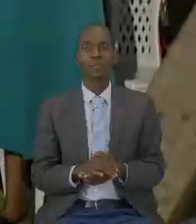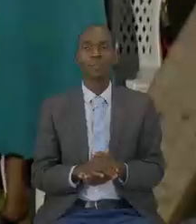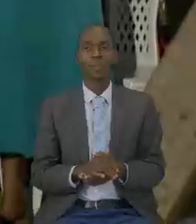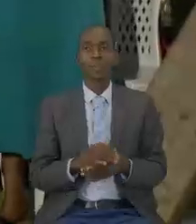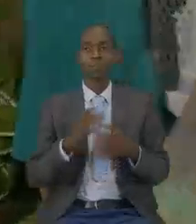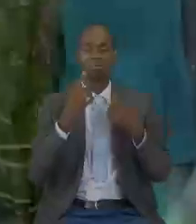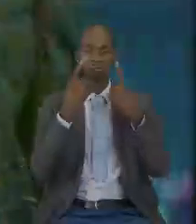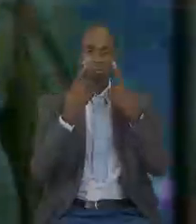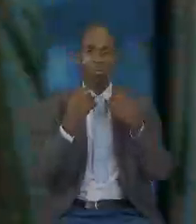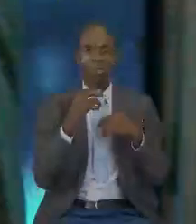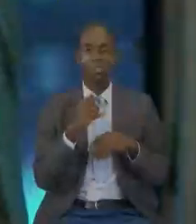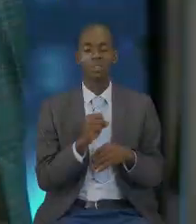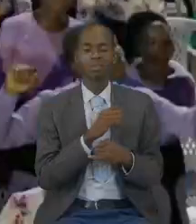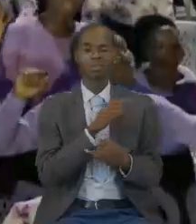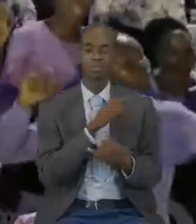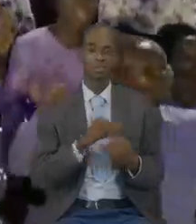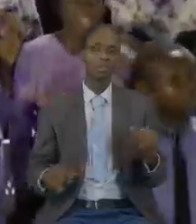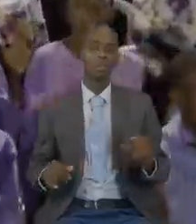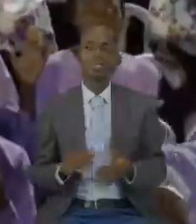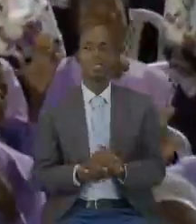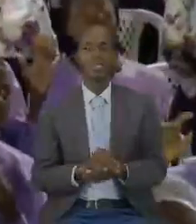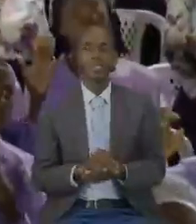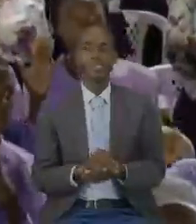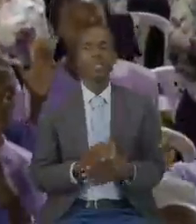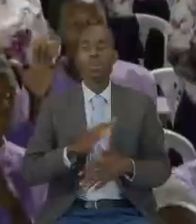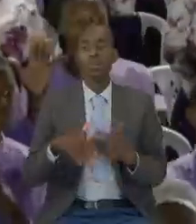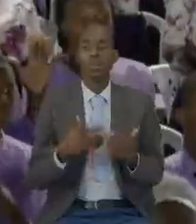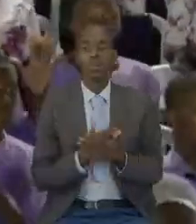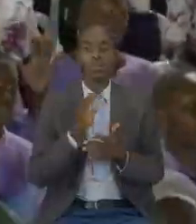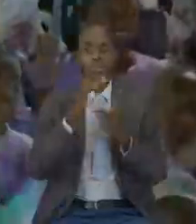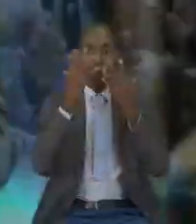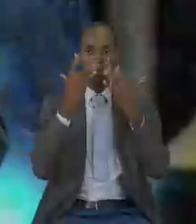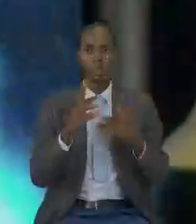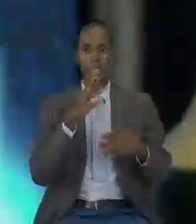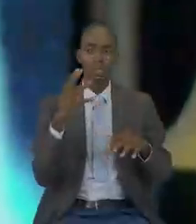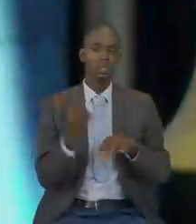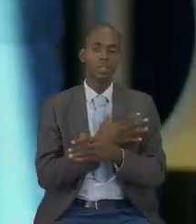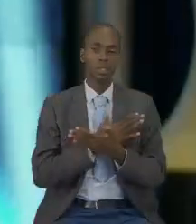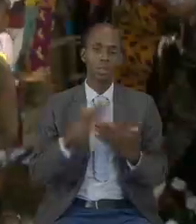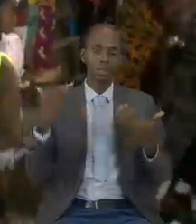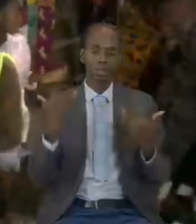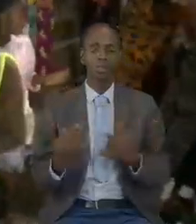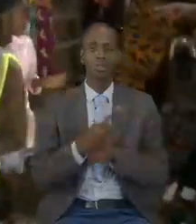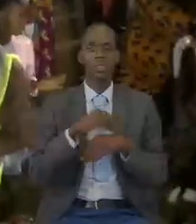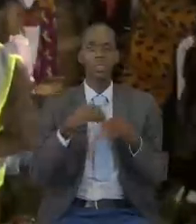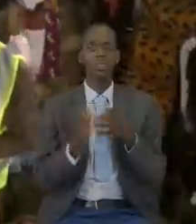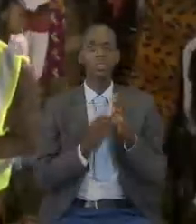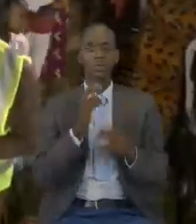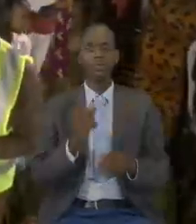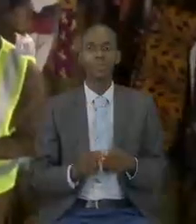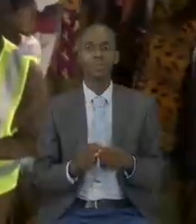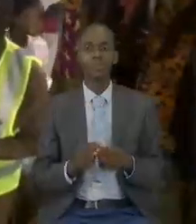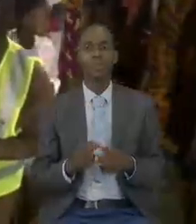Weeping, final. All your sorrows are taken away today. From